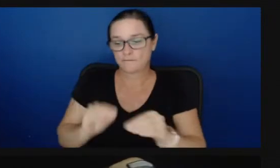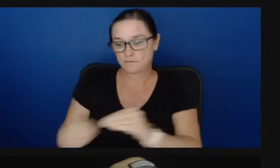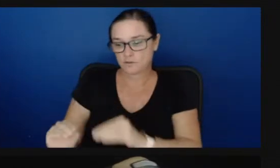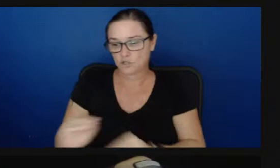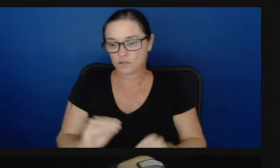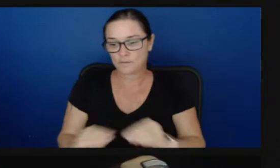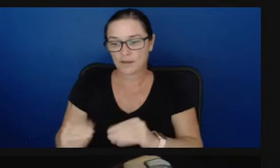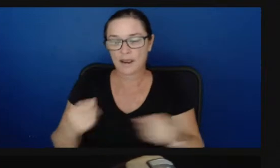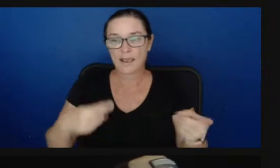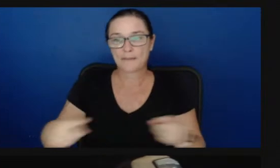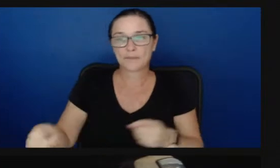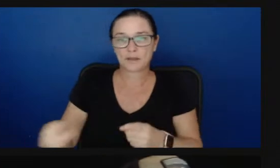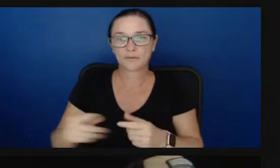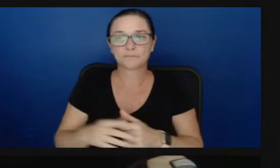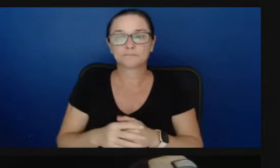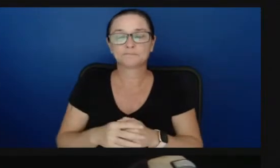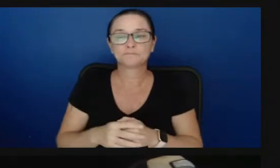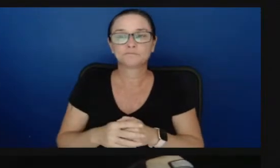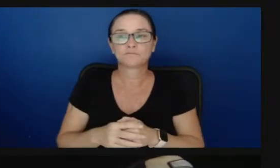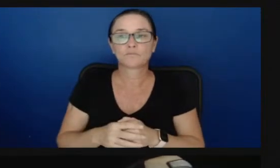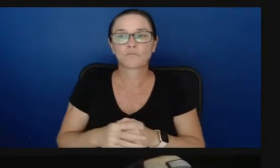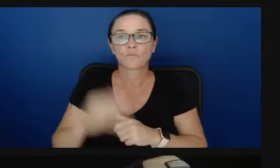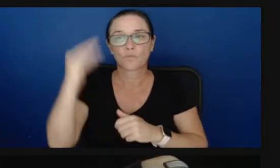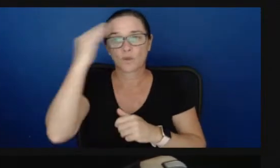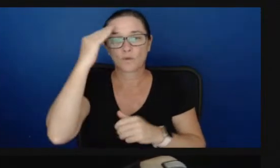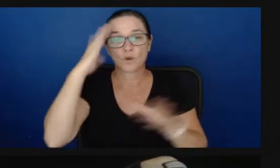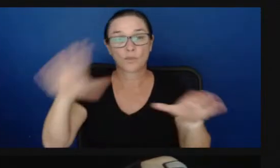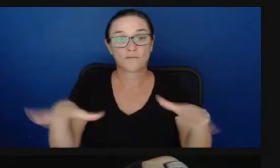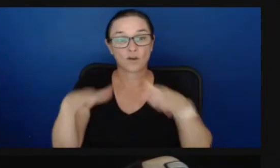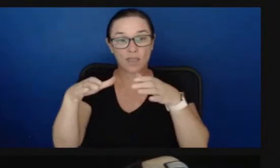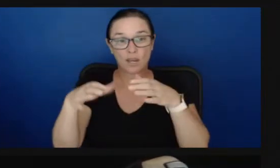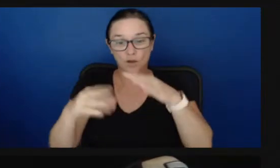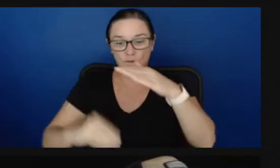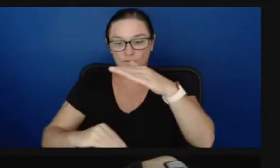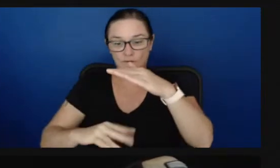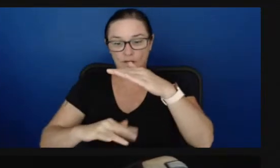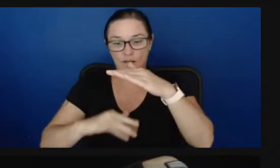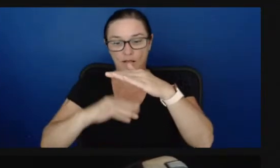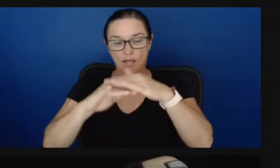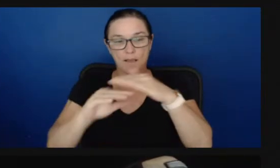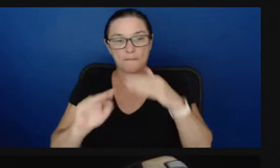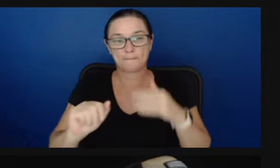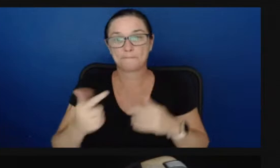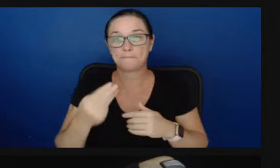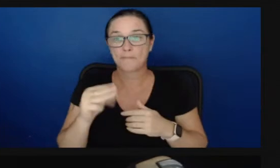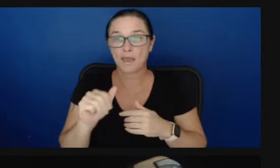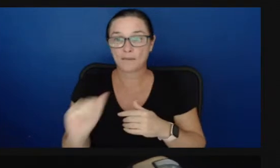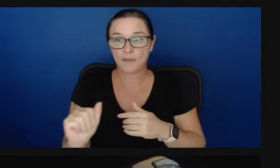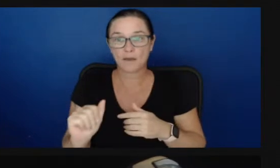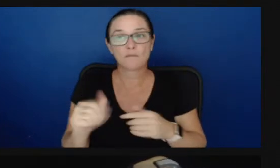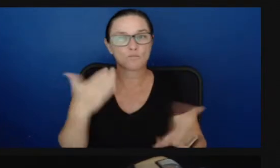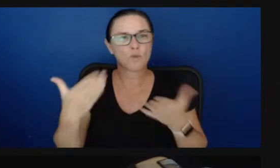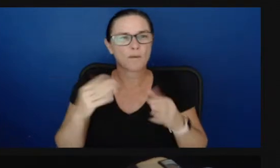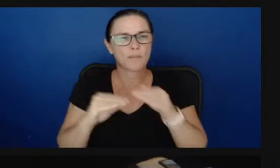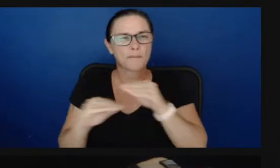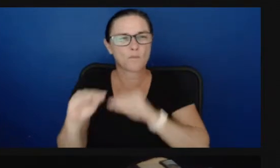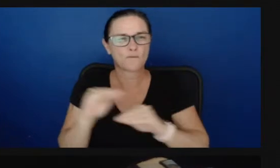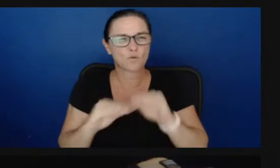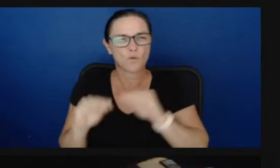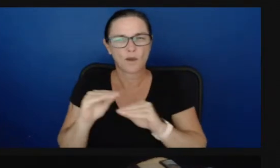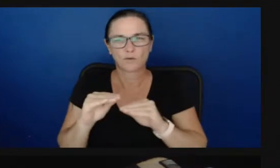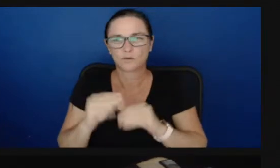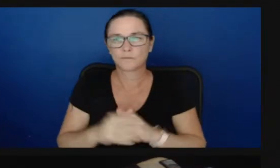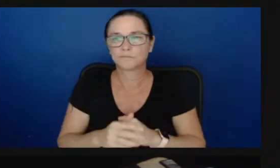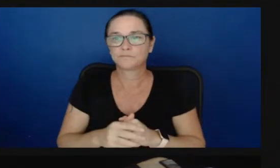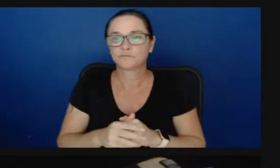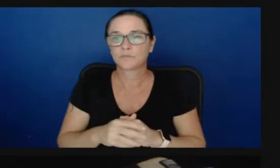a shallower adjustment. We know the volcano has been filling with magma, so likely some magma movement within the volcano here in